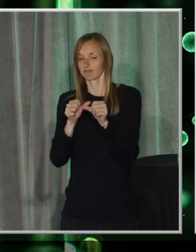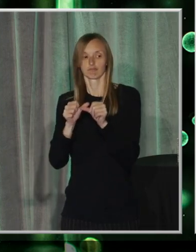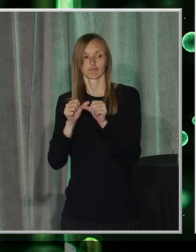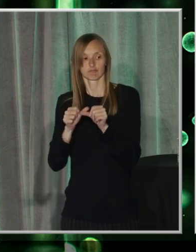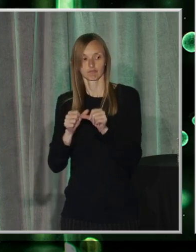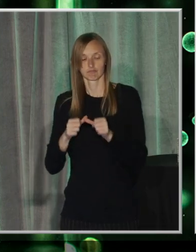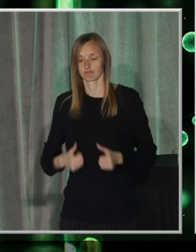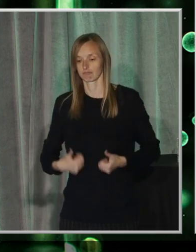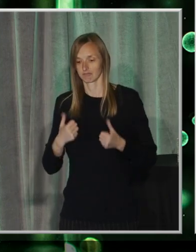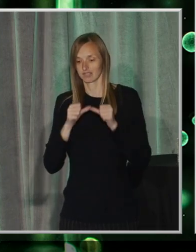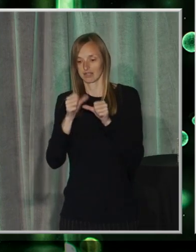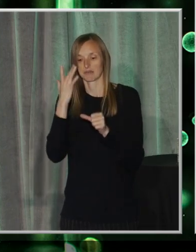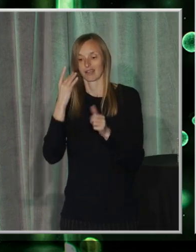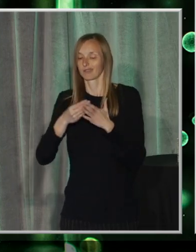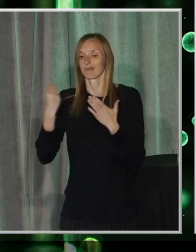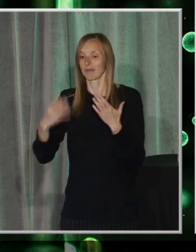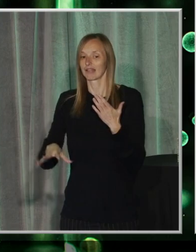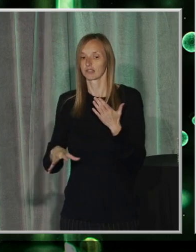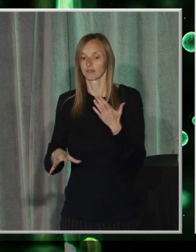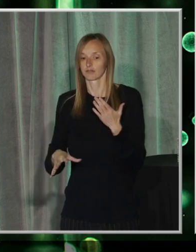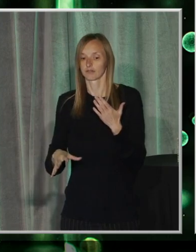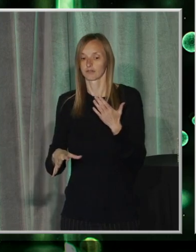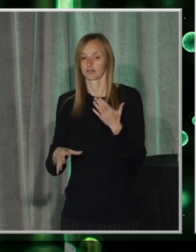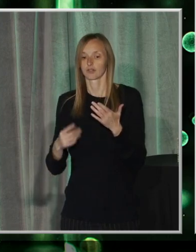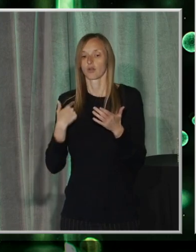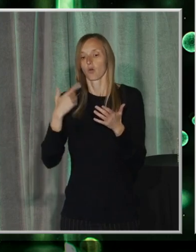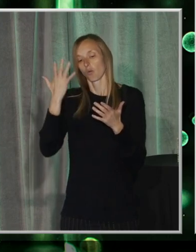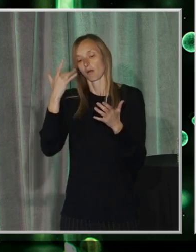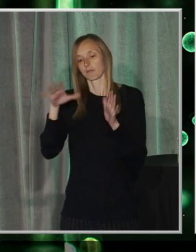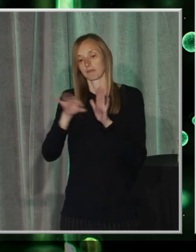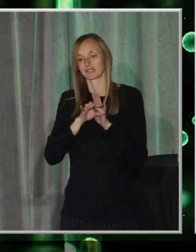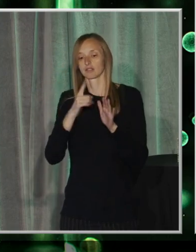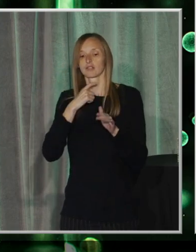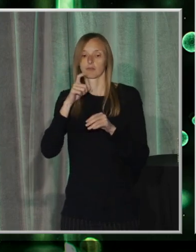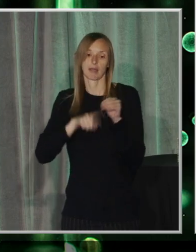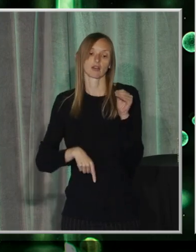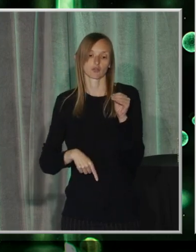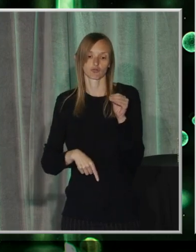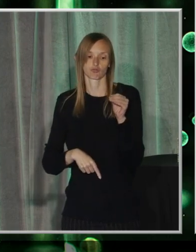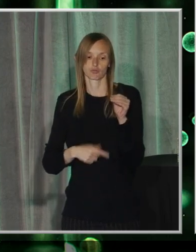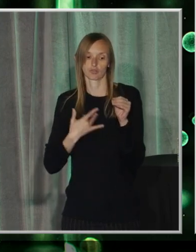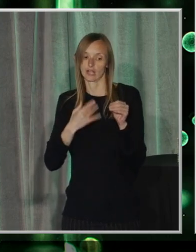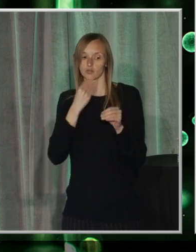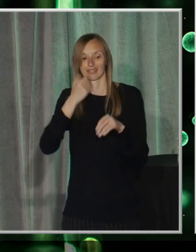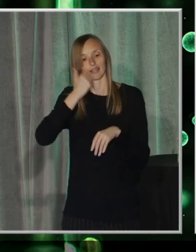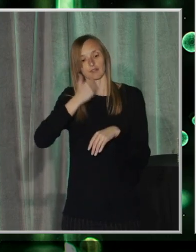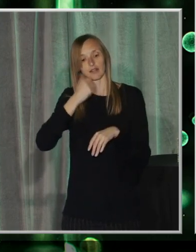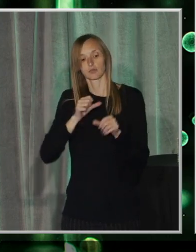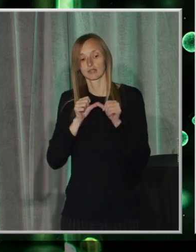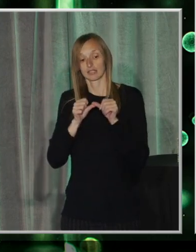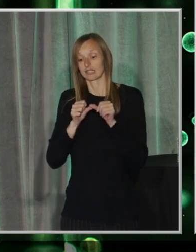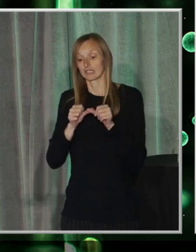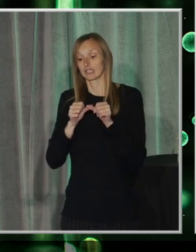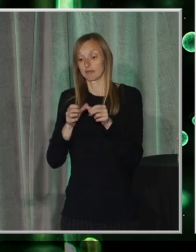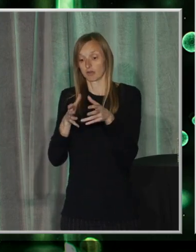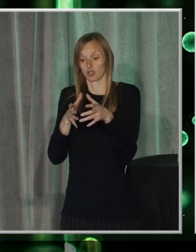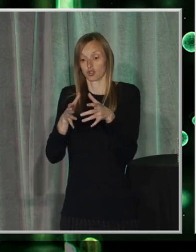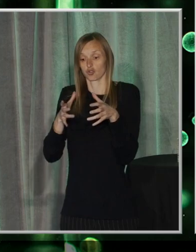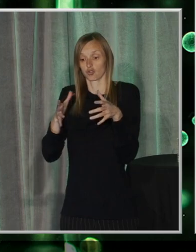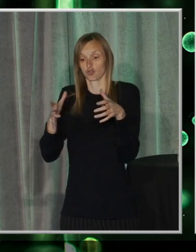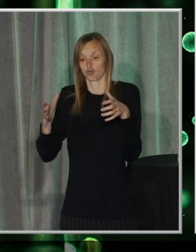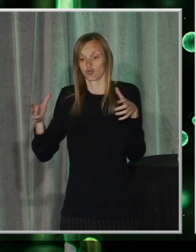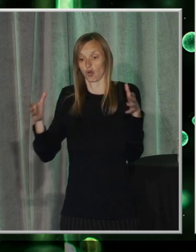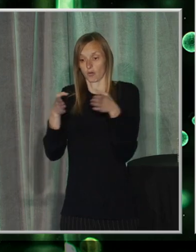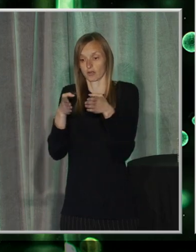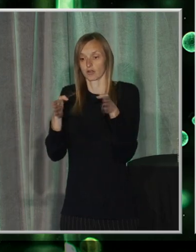because it will be expensive. So that's why we choose tomatoes. But as we keep up, as we grow, we're planning to even